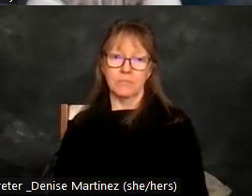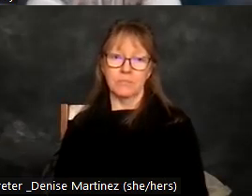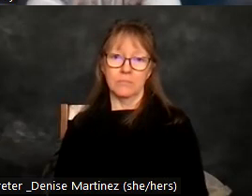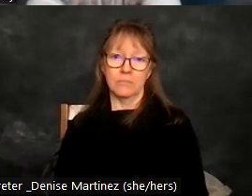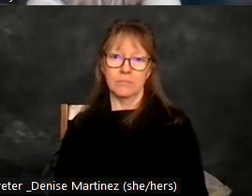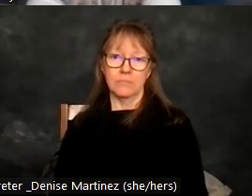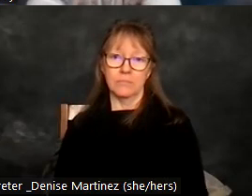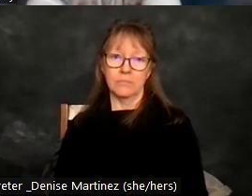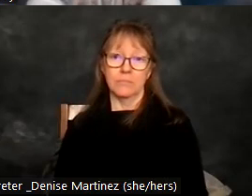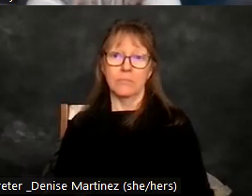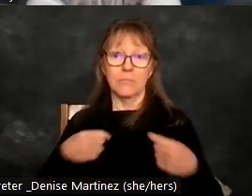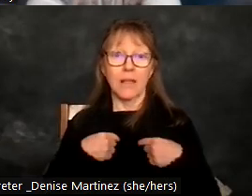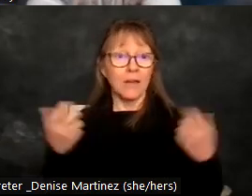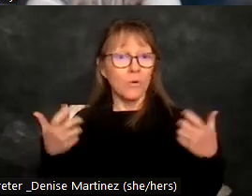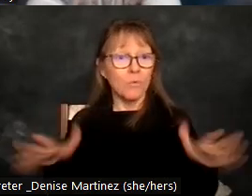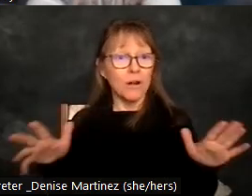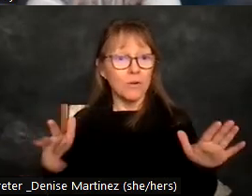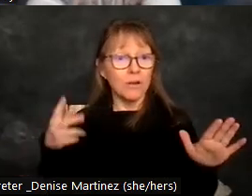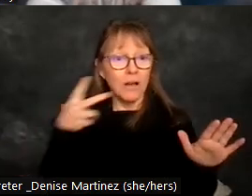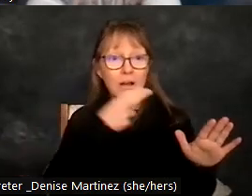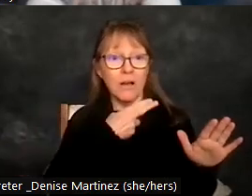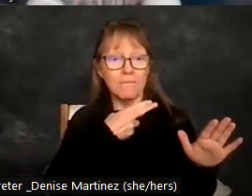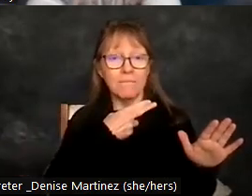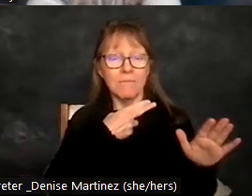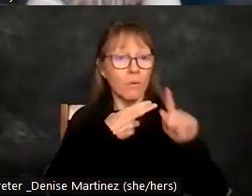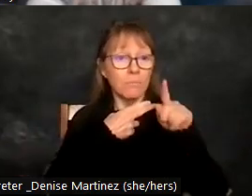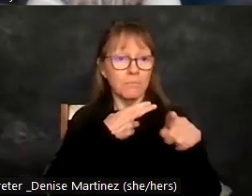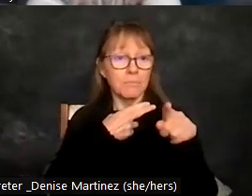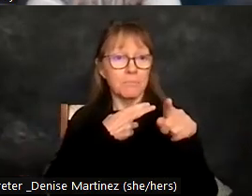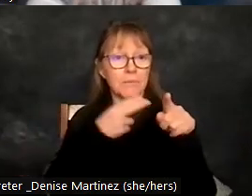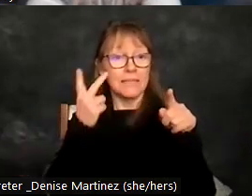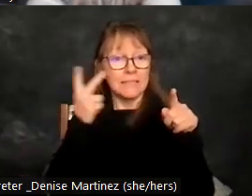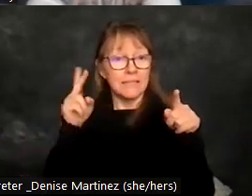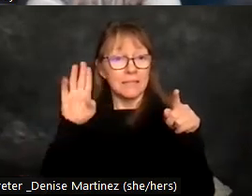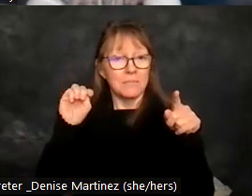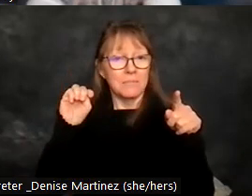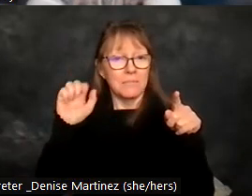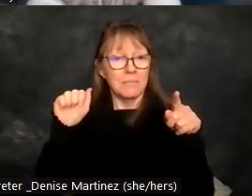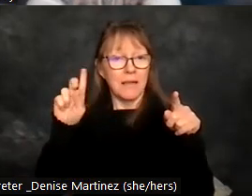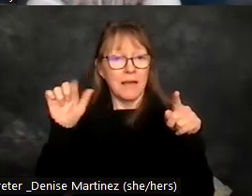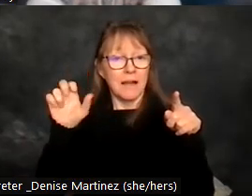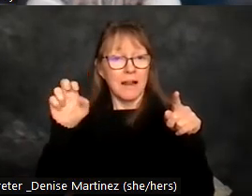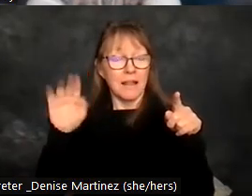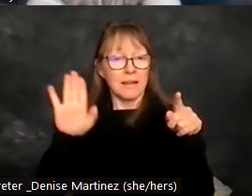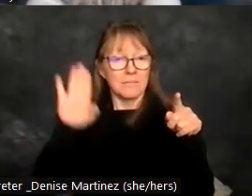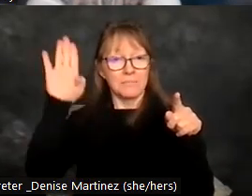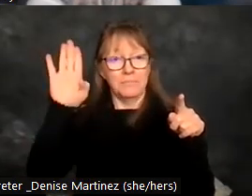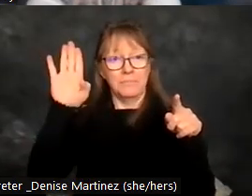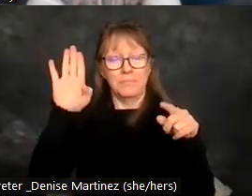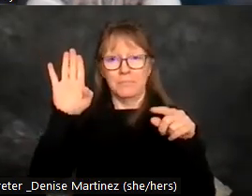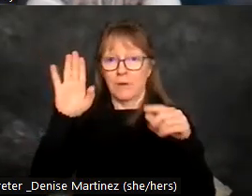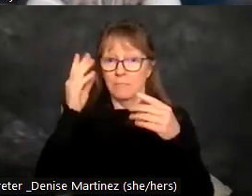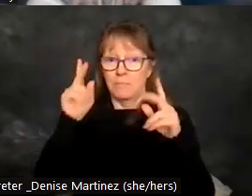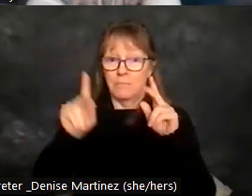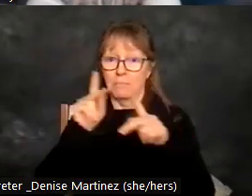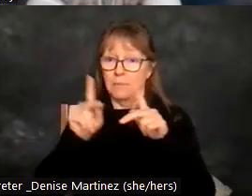I don't want to cut off any input from, oh, I see that Madeline has raised her hand. I don't want to cut off Okay. any input from the Moi, public pas de voler. just